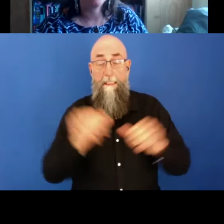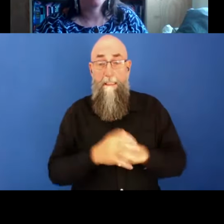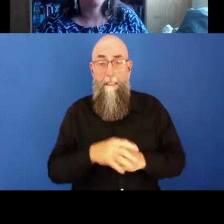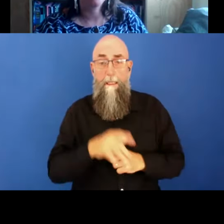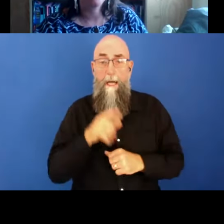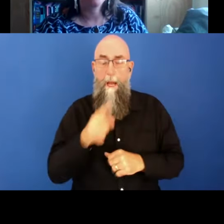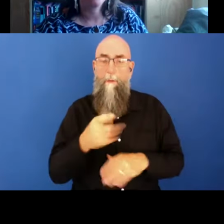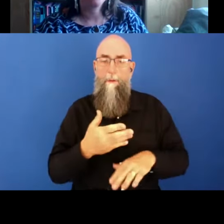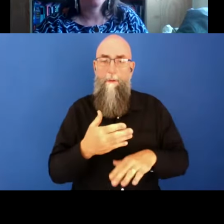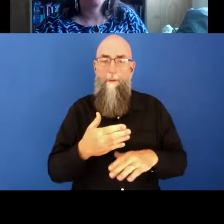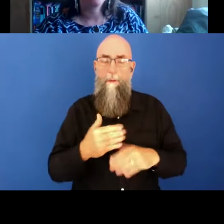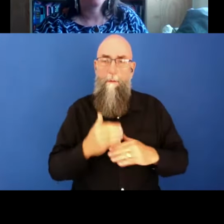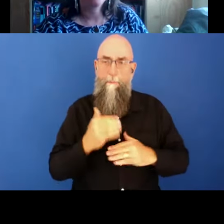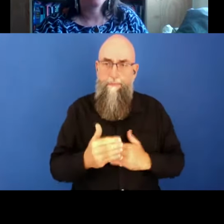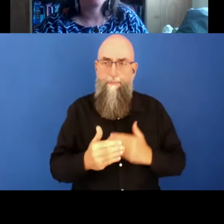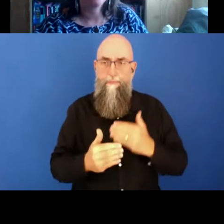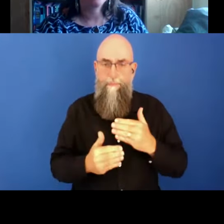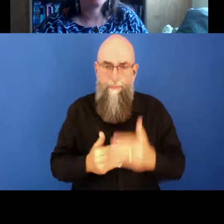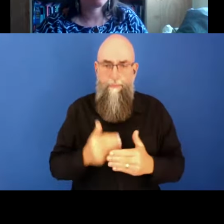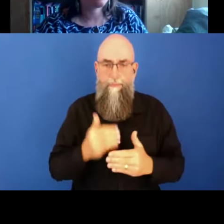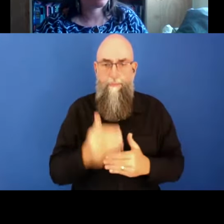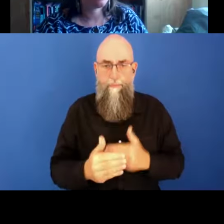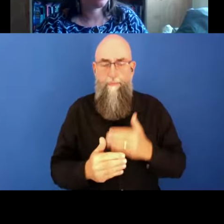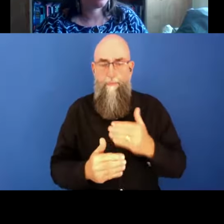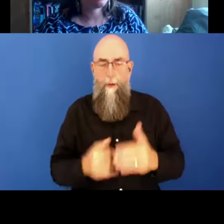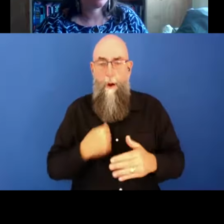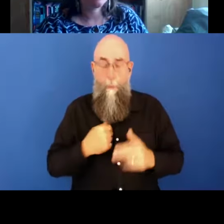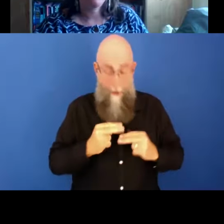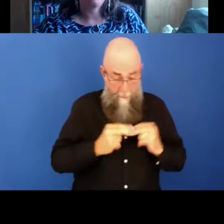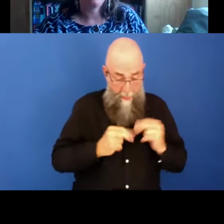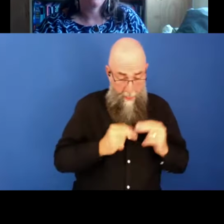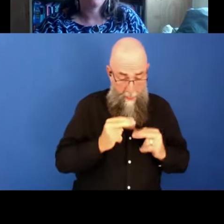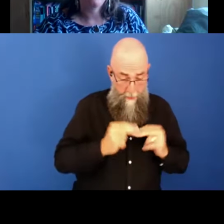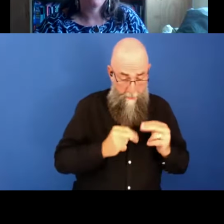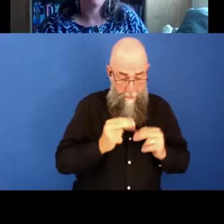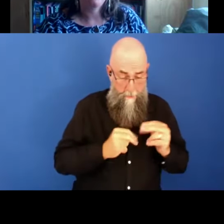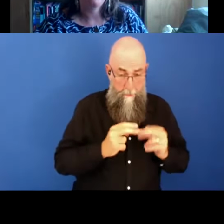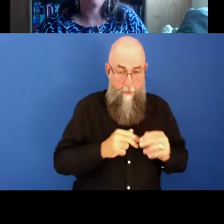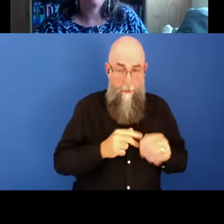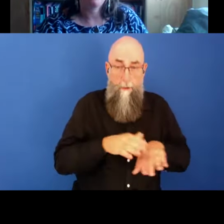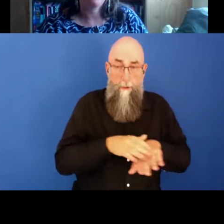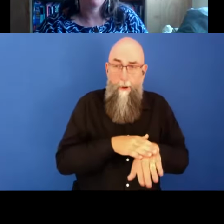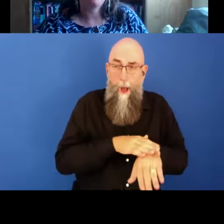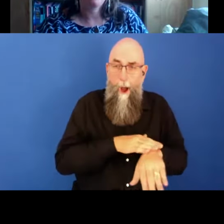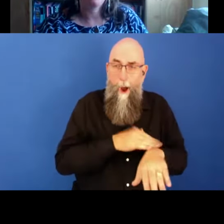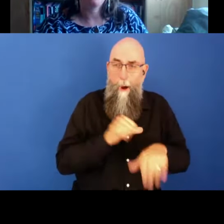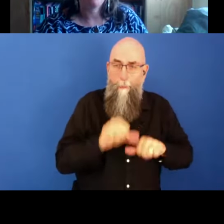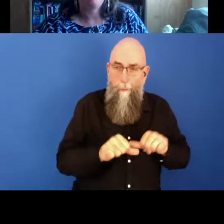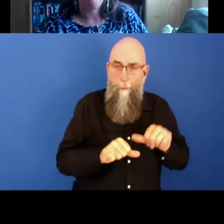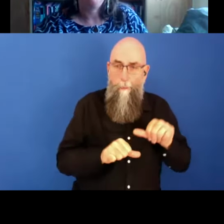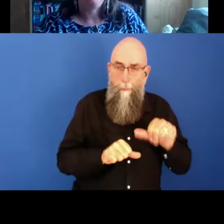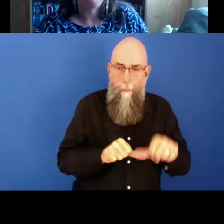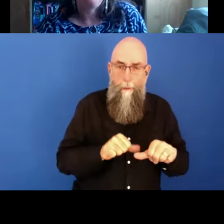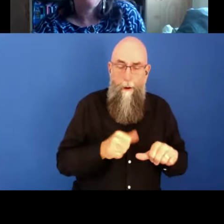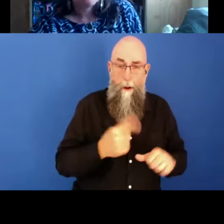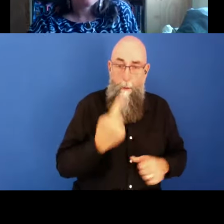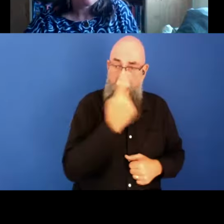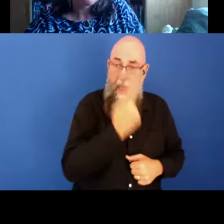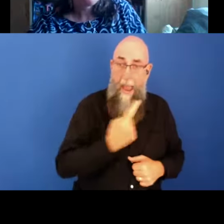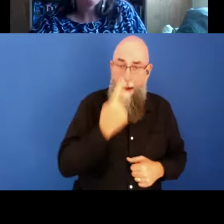of it was we did those shows on that school we built that little relationship with that school where we offered a like you know it was an hour of our time